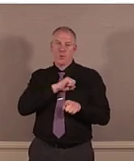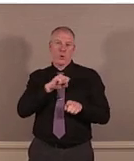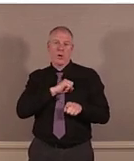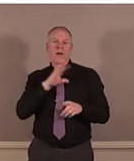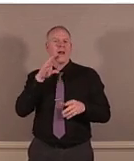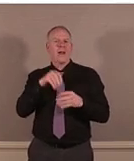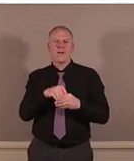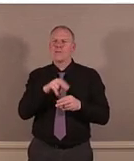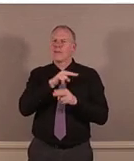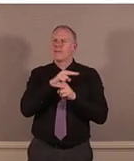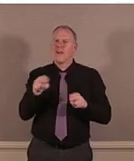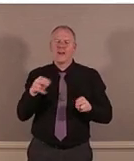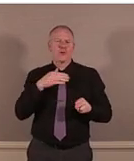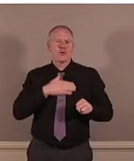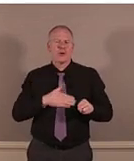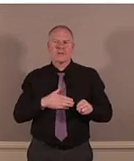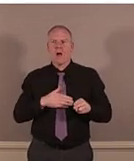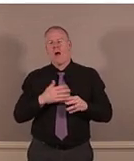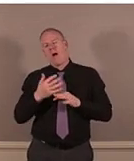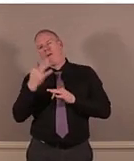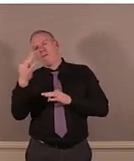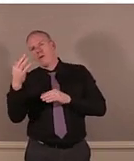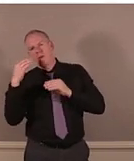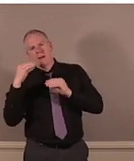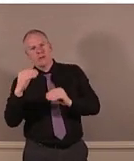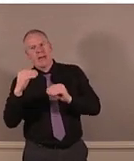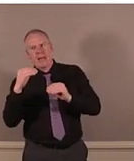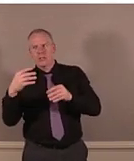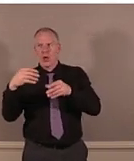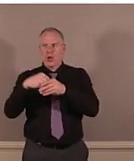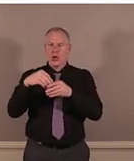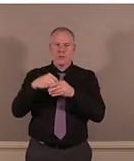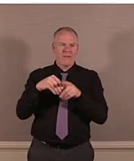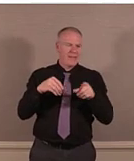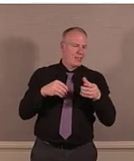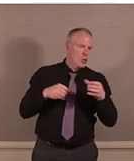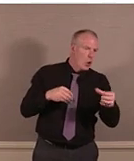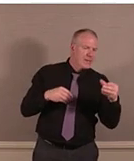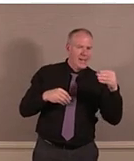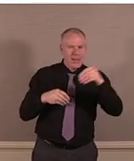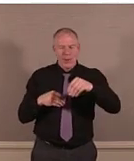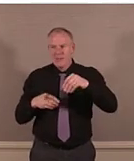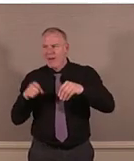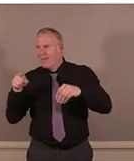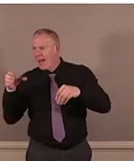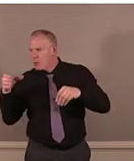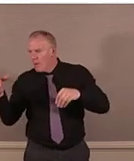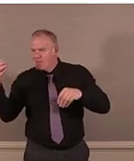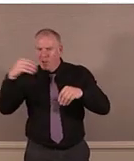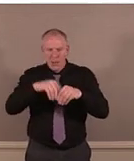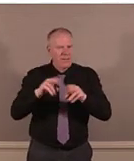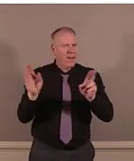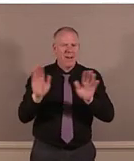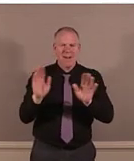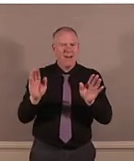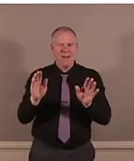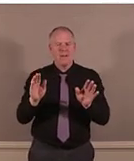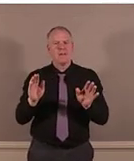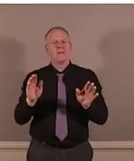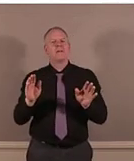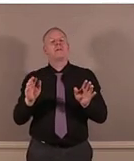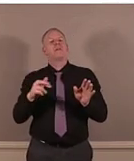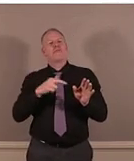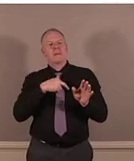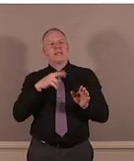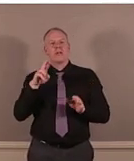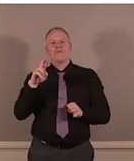not about whether, you know, further education is inclusive or this course is inclusive or that course is inclusive. But again, as